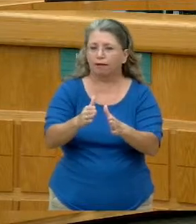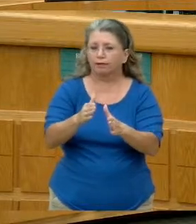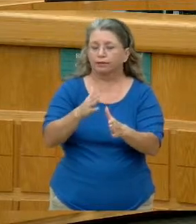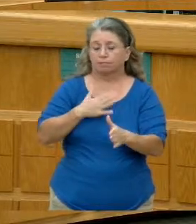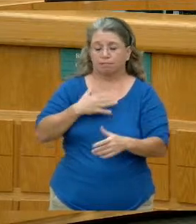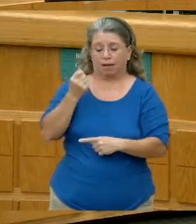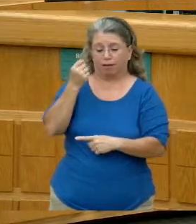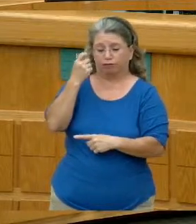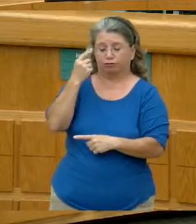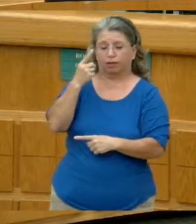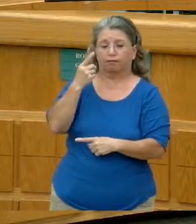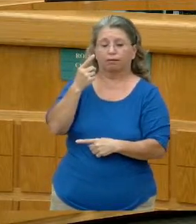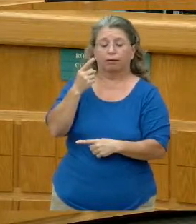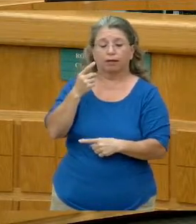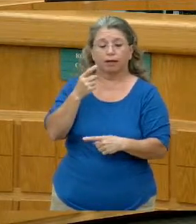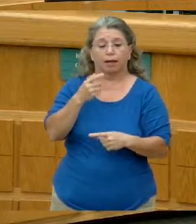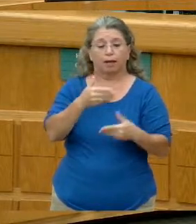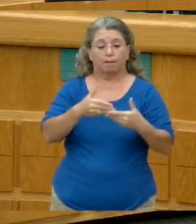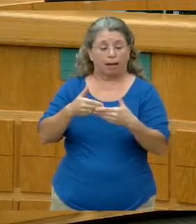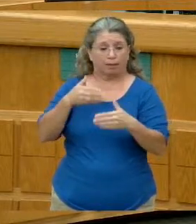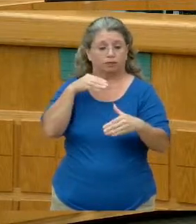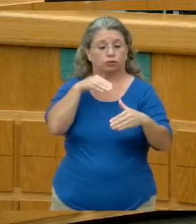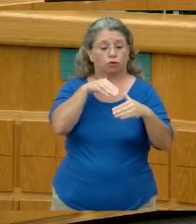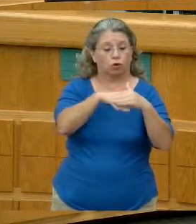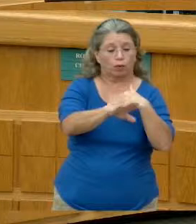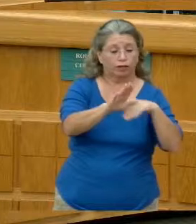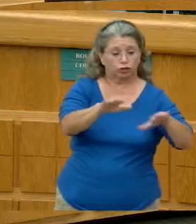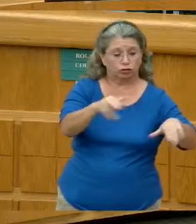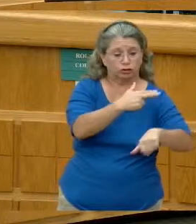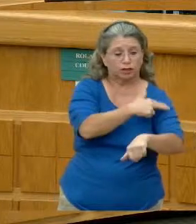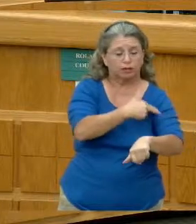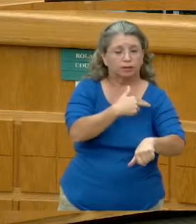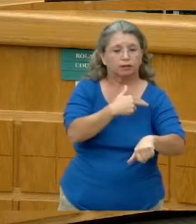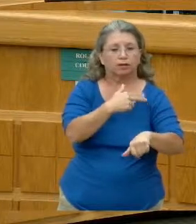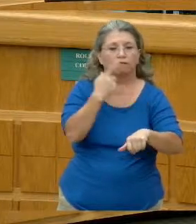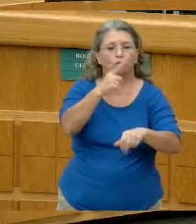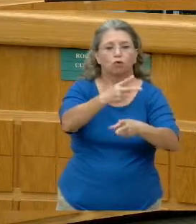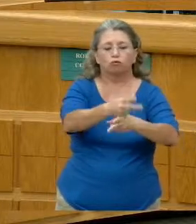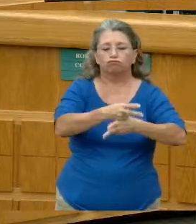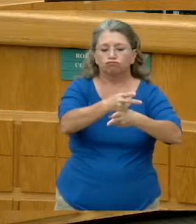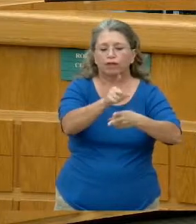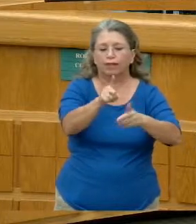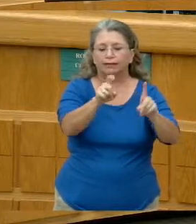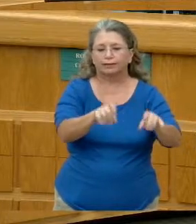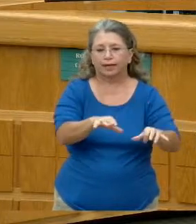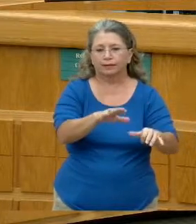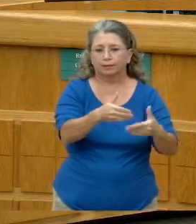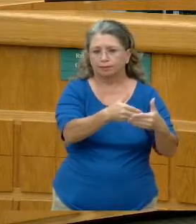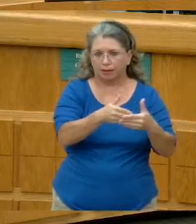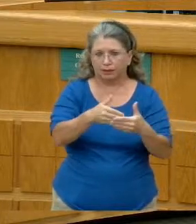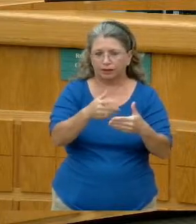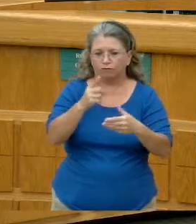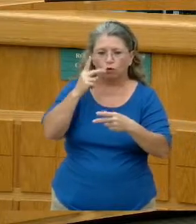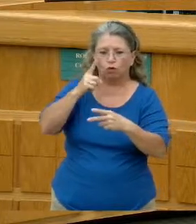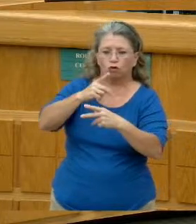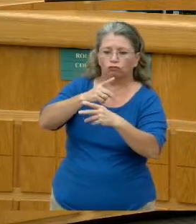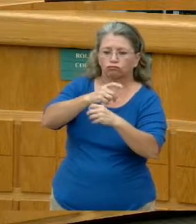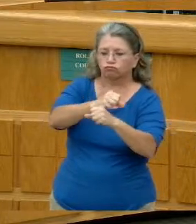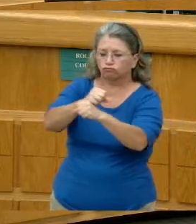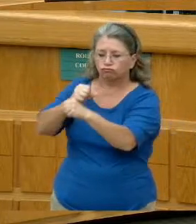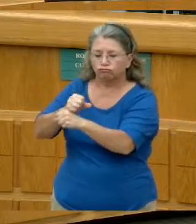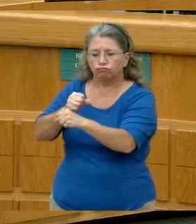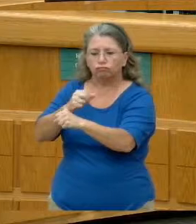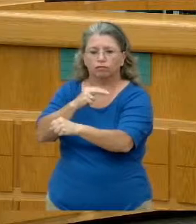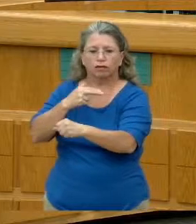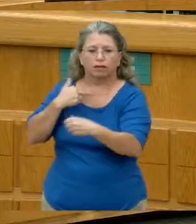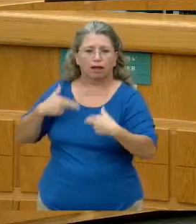children's hospital are tested for COVID-19 as a precautionary measure to the healthcare workers. Others we talked to told us their baby